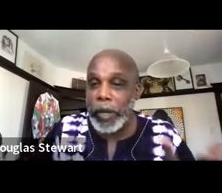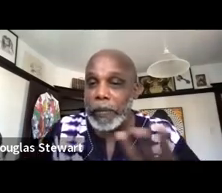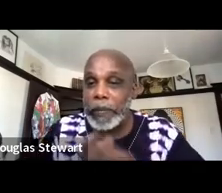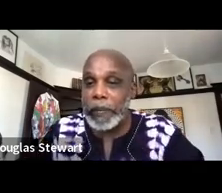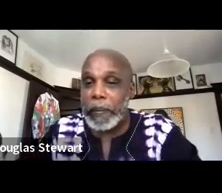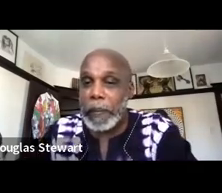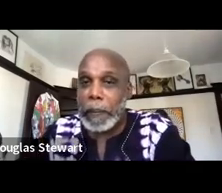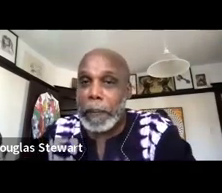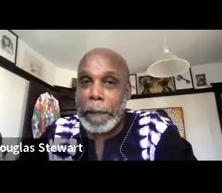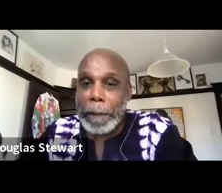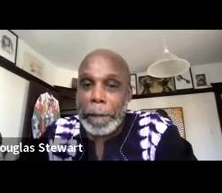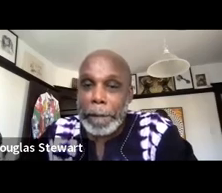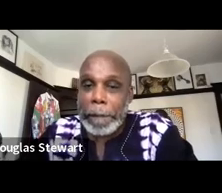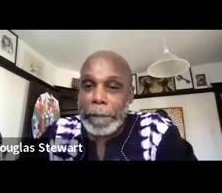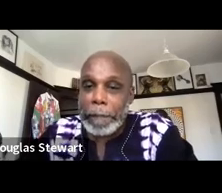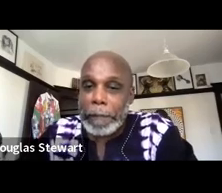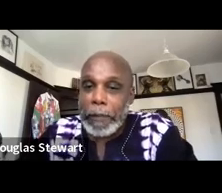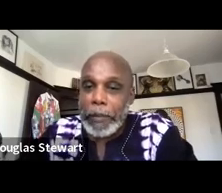right?